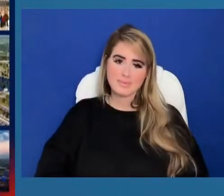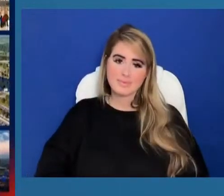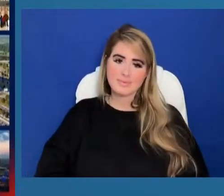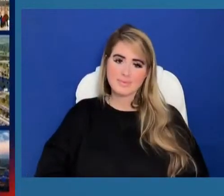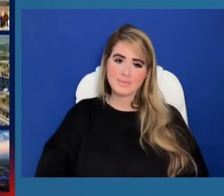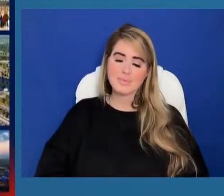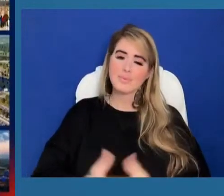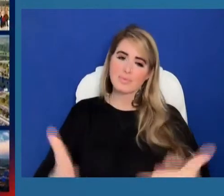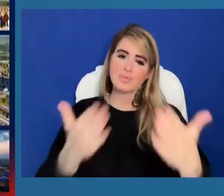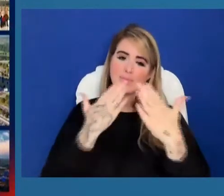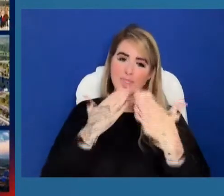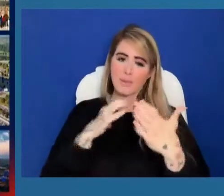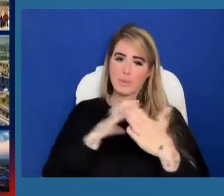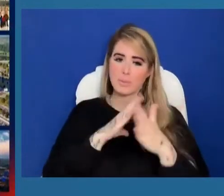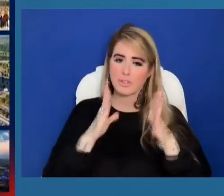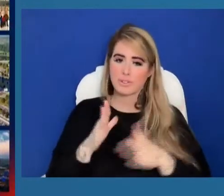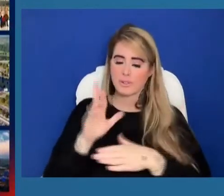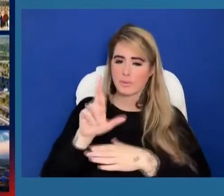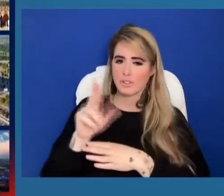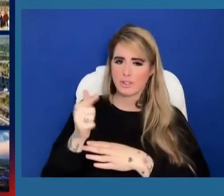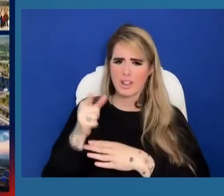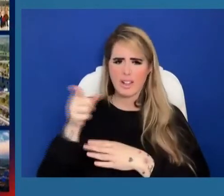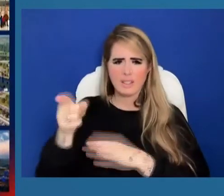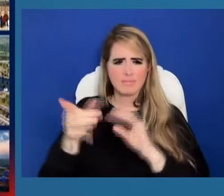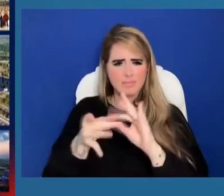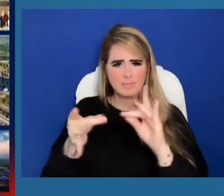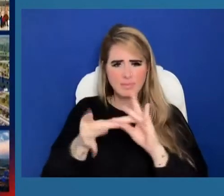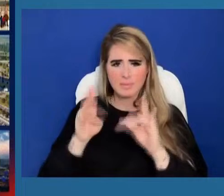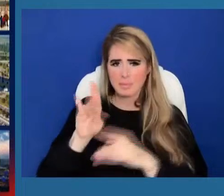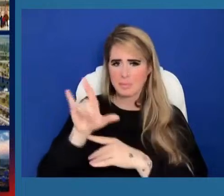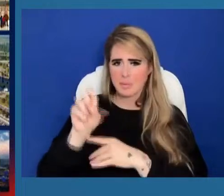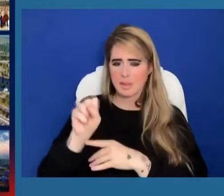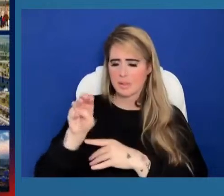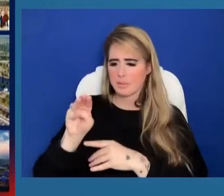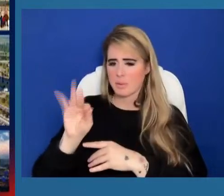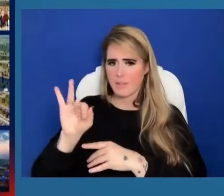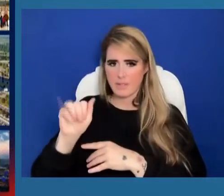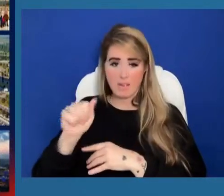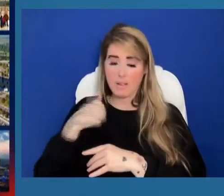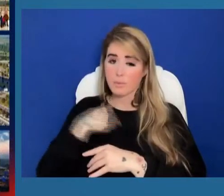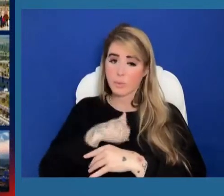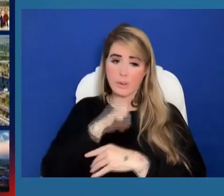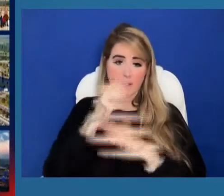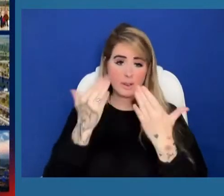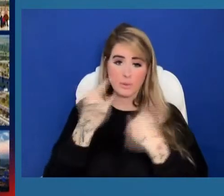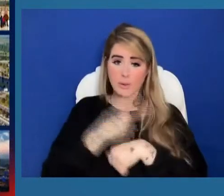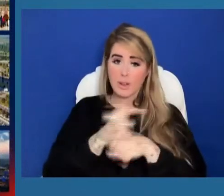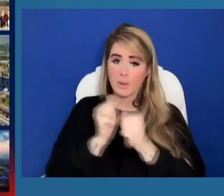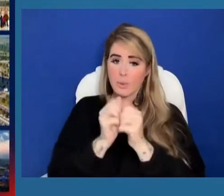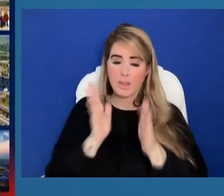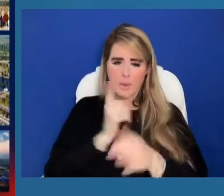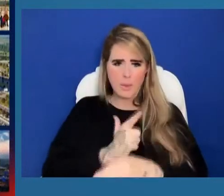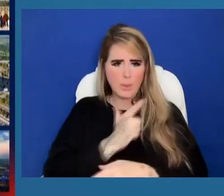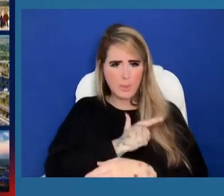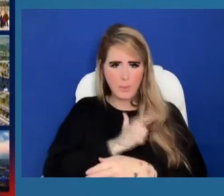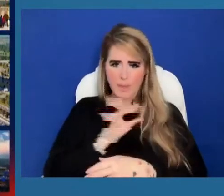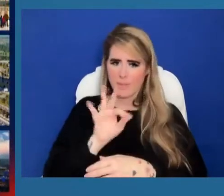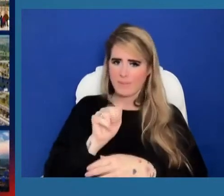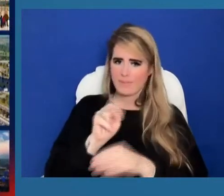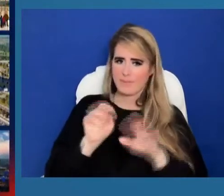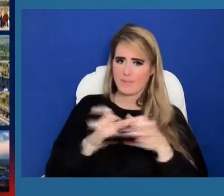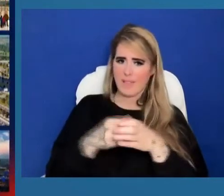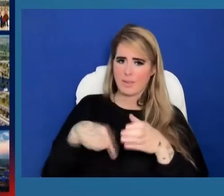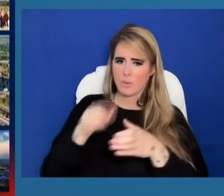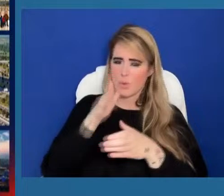Thank you, Commissioner Goodell. I love that he pointed out Bills Mafia. In a lot of ways, we wouldn't be here today without our loyal fan base who is going to